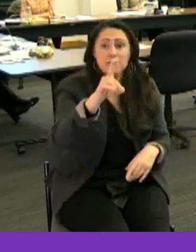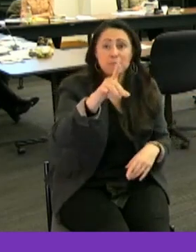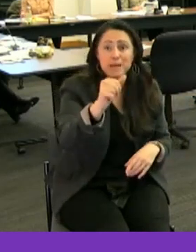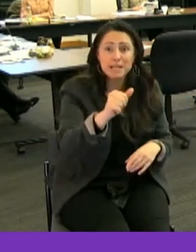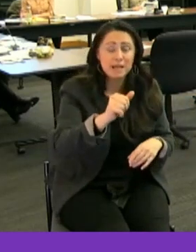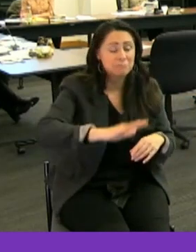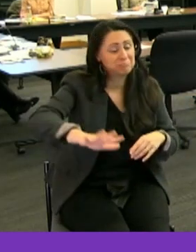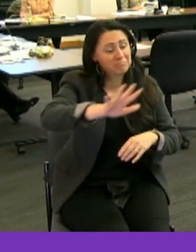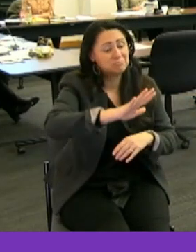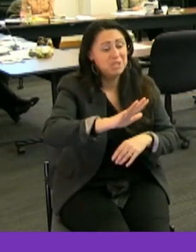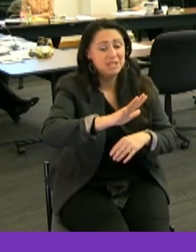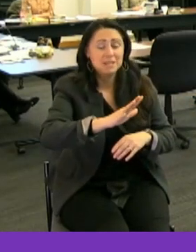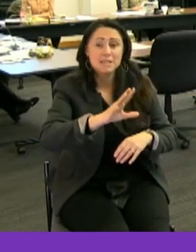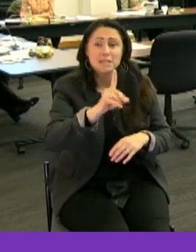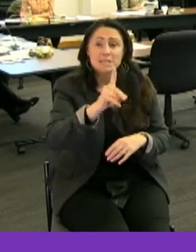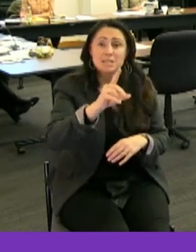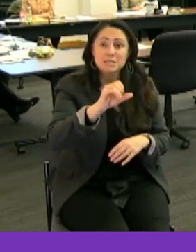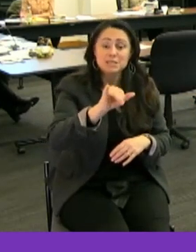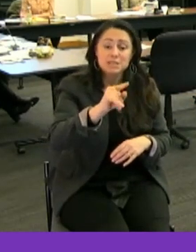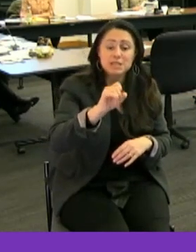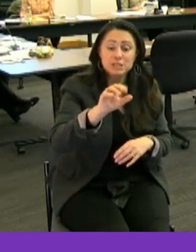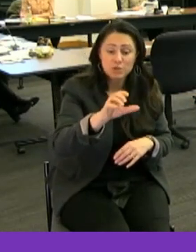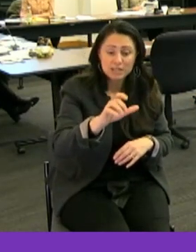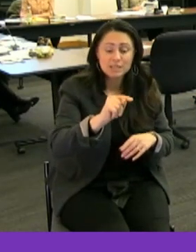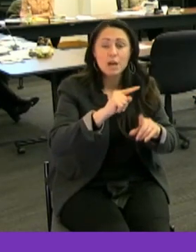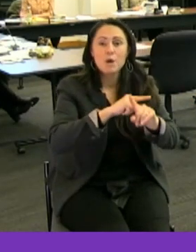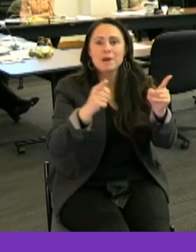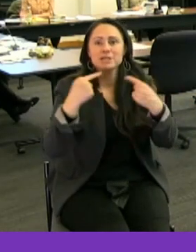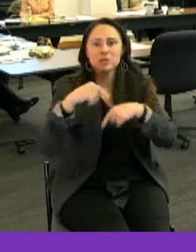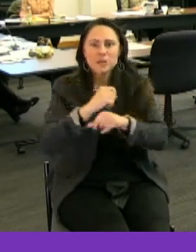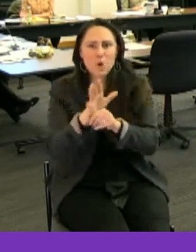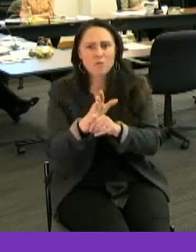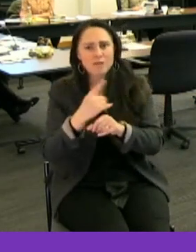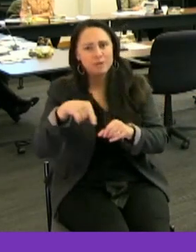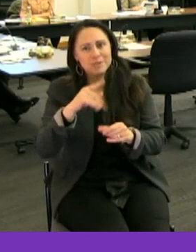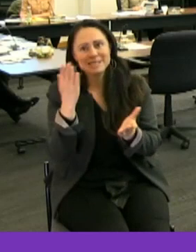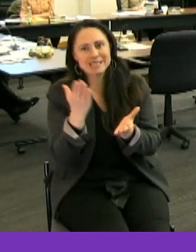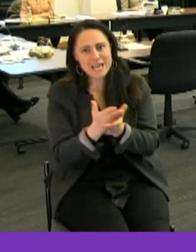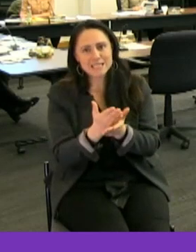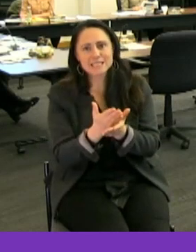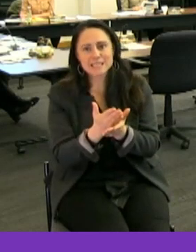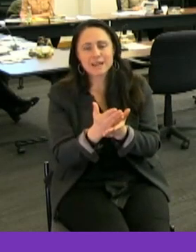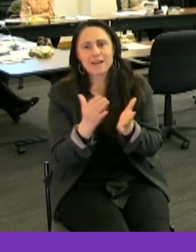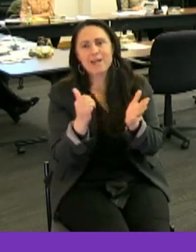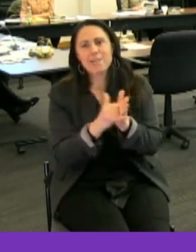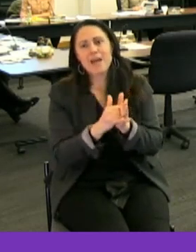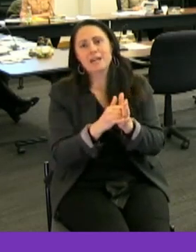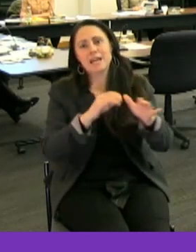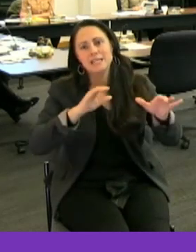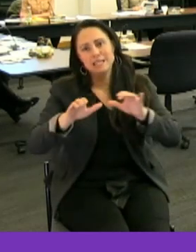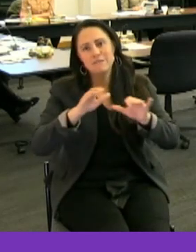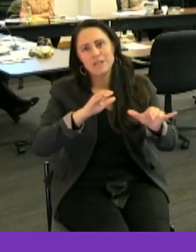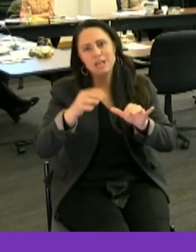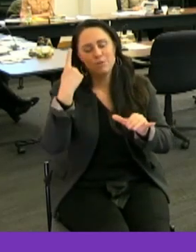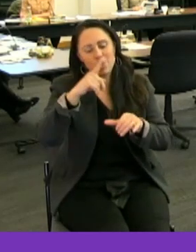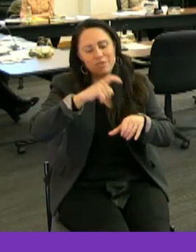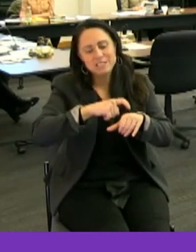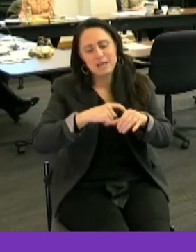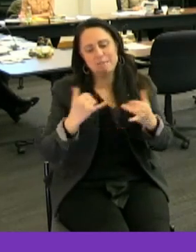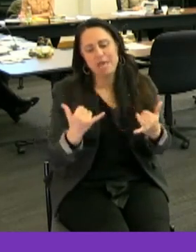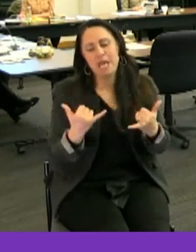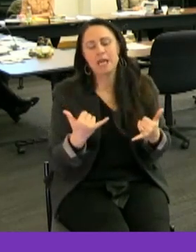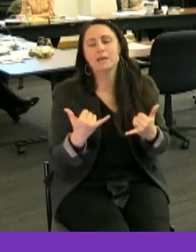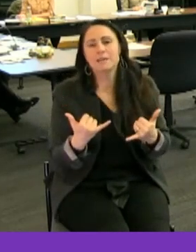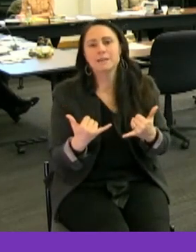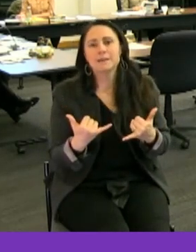outlets throughout our district, but during COVID, we have ceased that activity, at least for the time